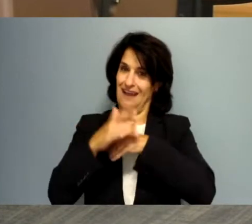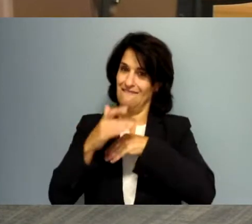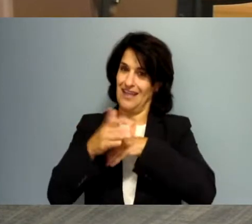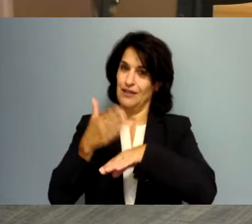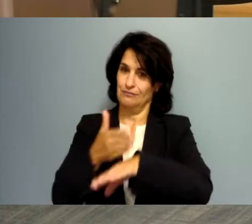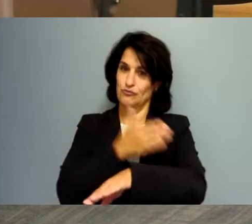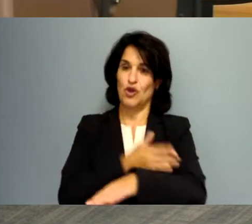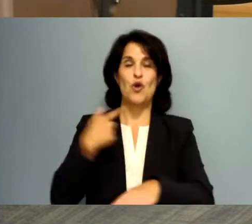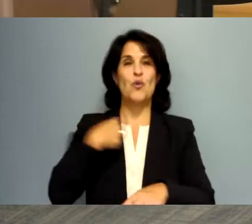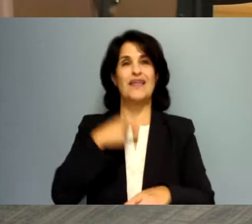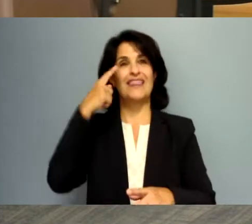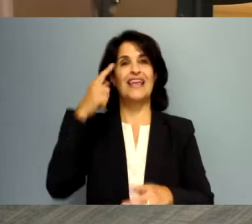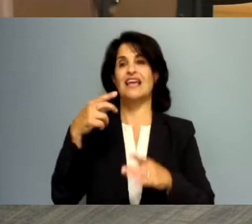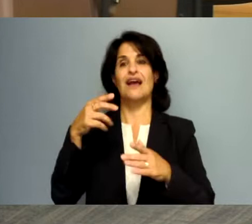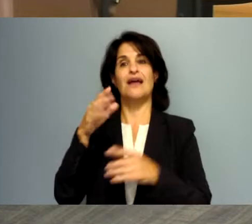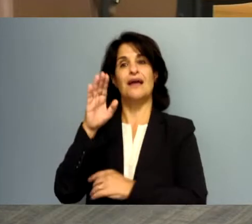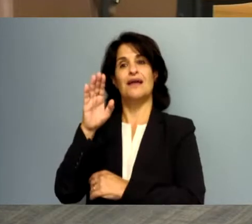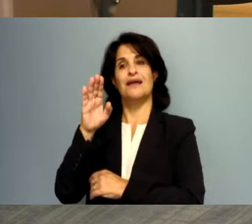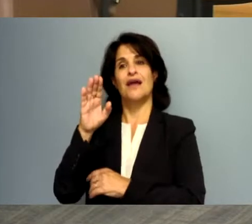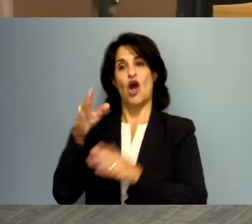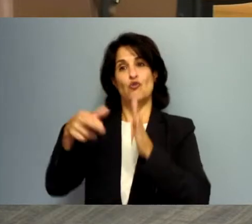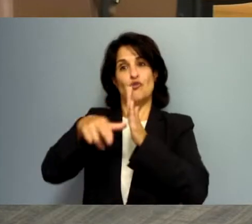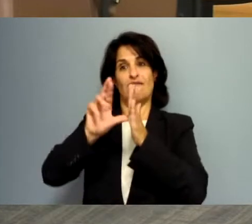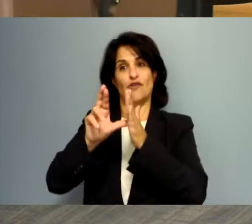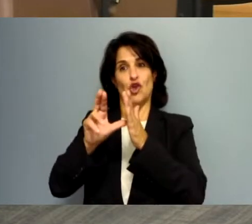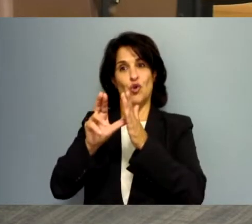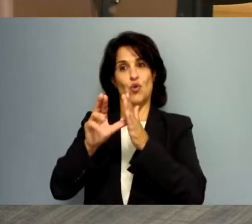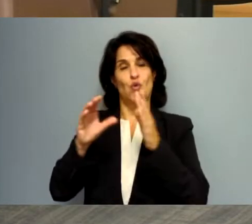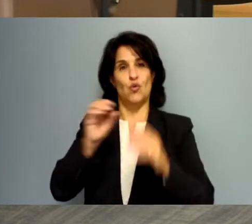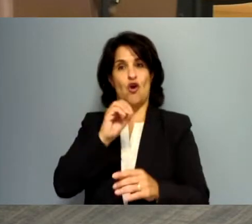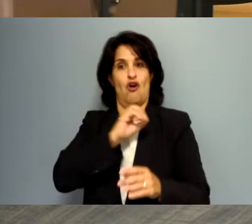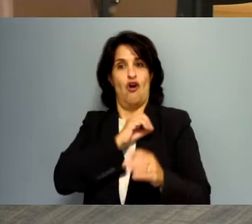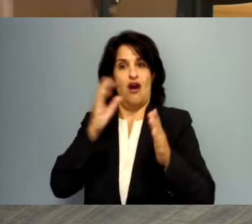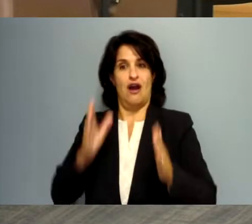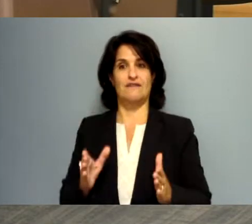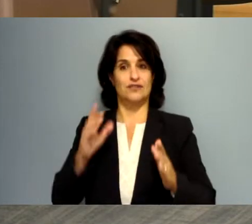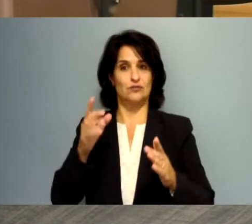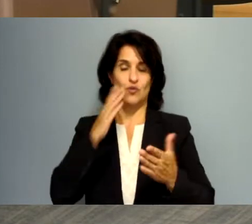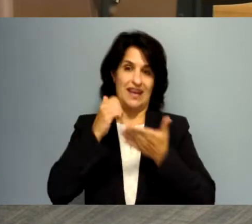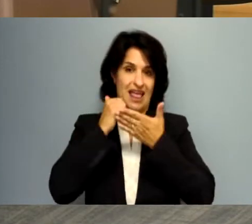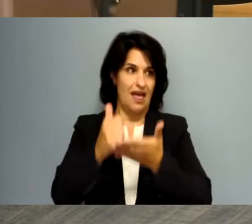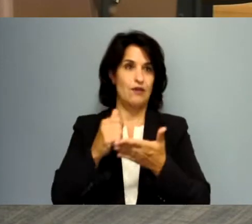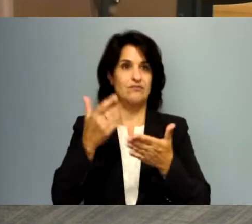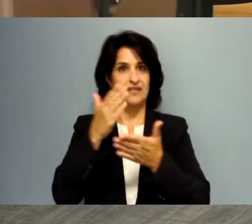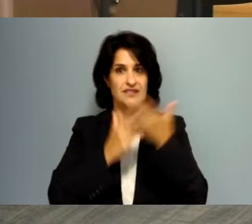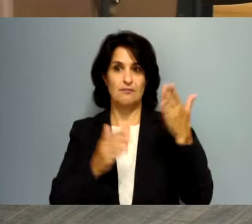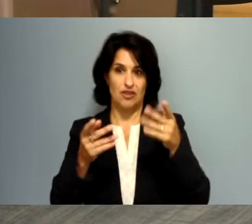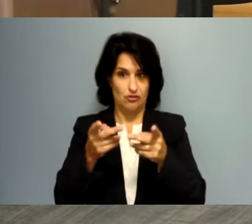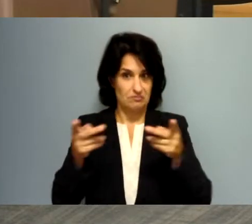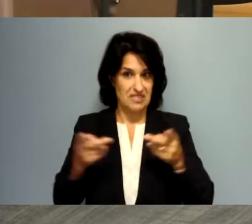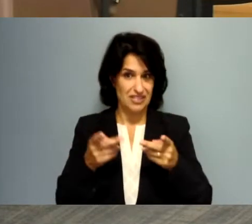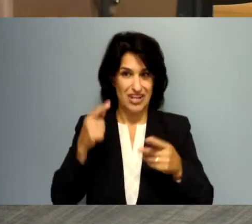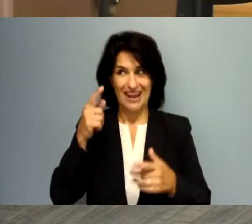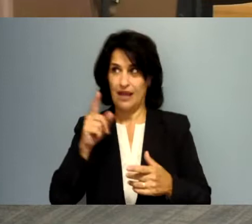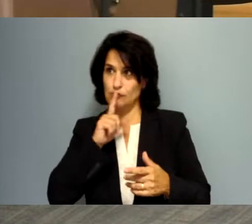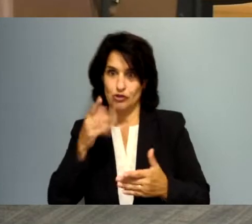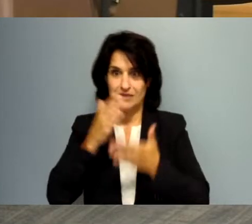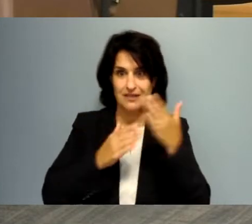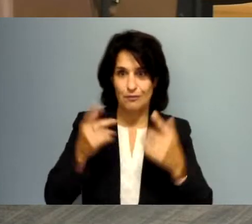might help expedite some of those issues that we're having. And so that would be, we're proposing a new position. I'm sure there's going to be some